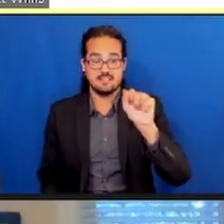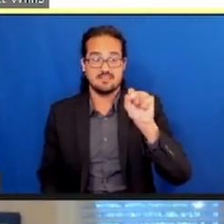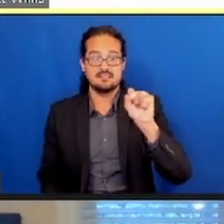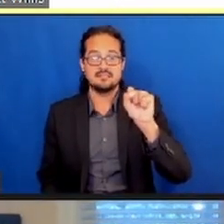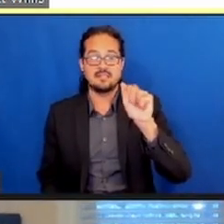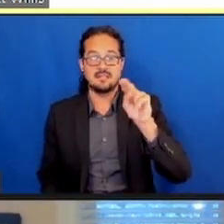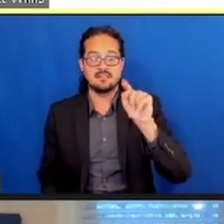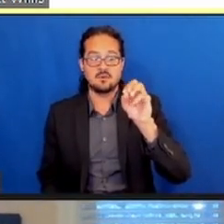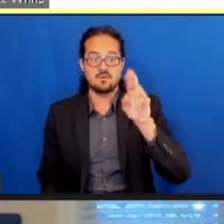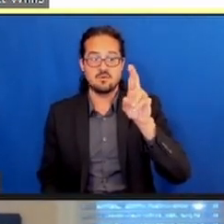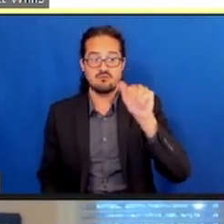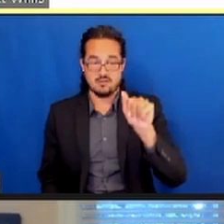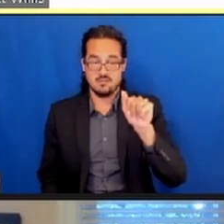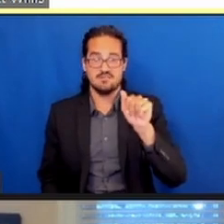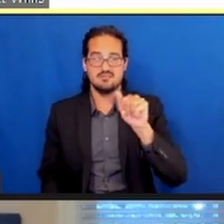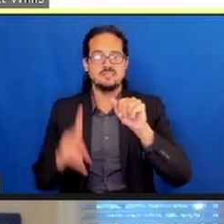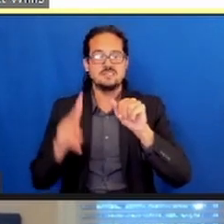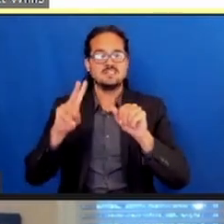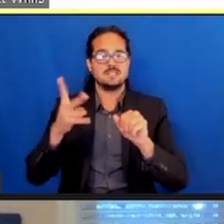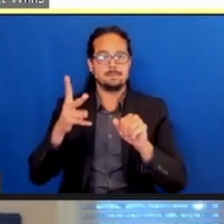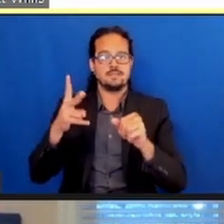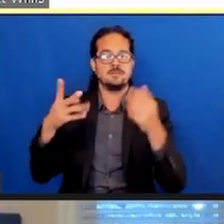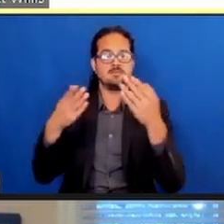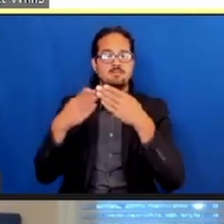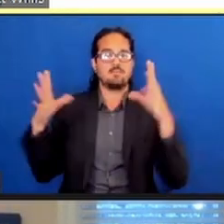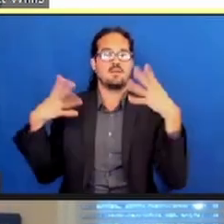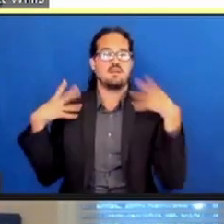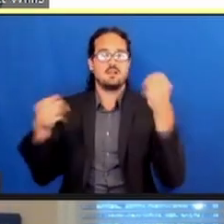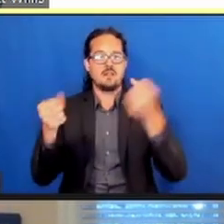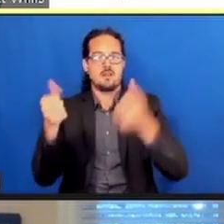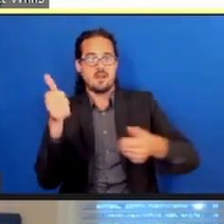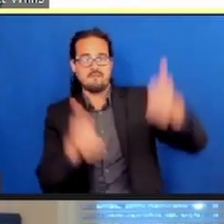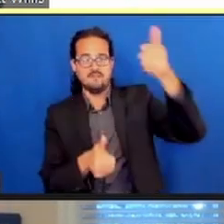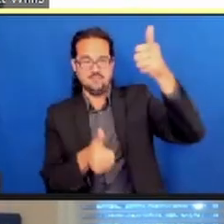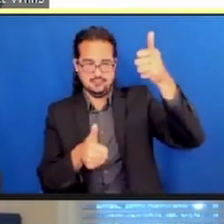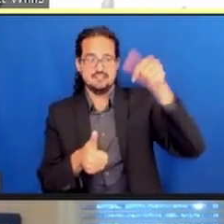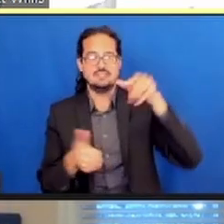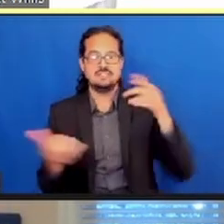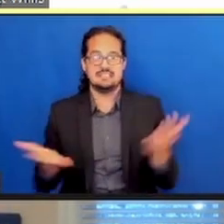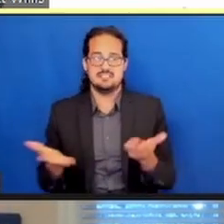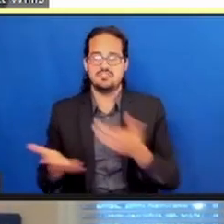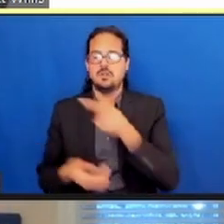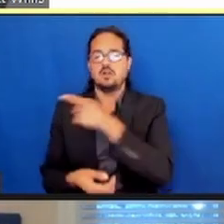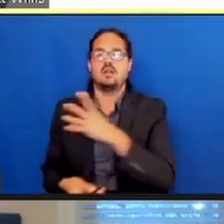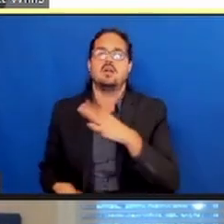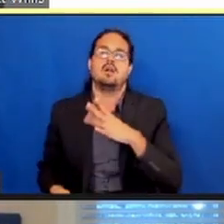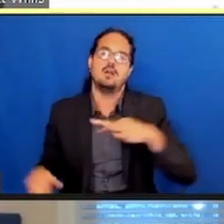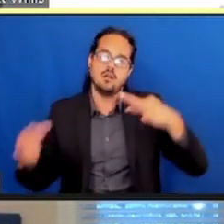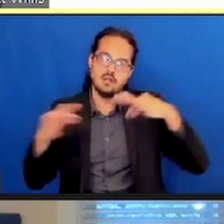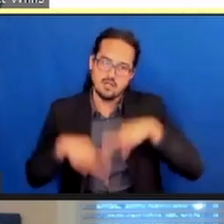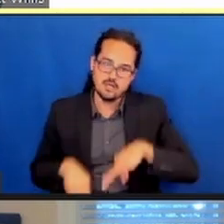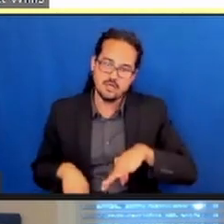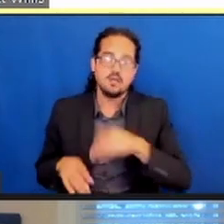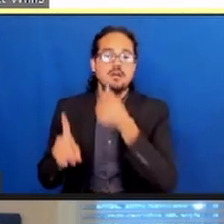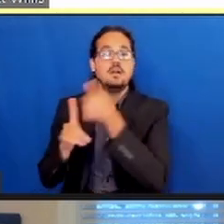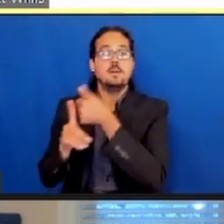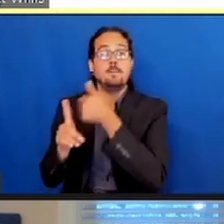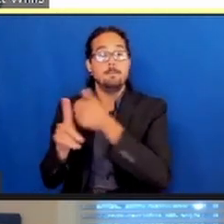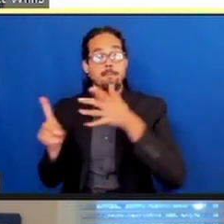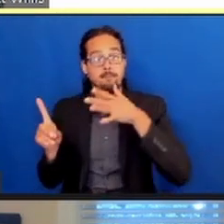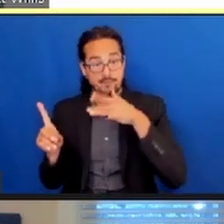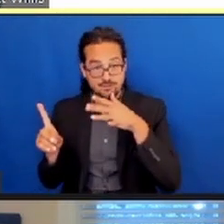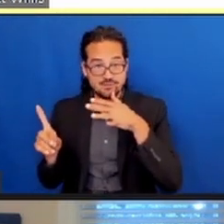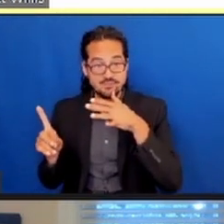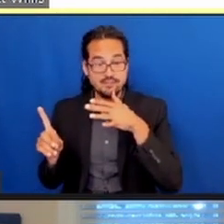a community, and has brought so much of her experience as a mother and as a physician, and as an advocate for